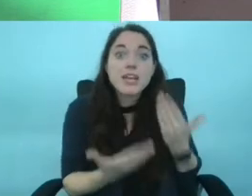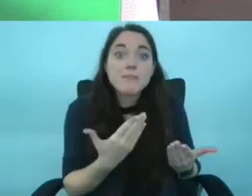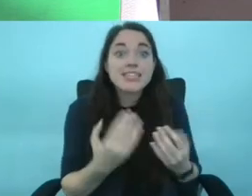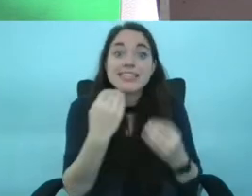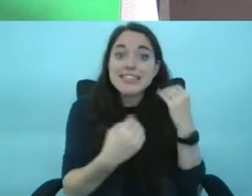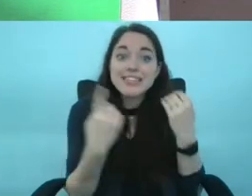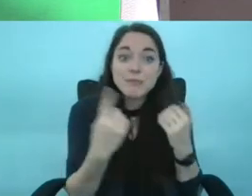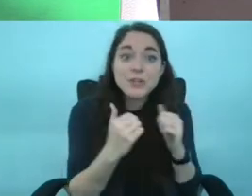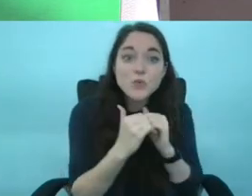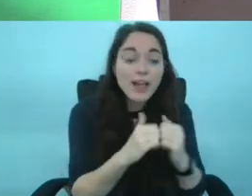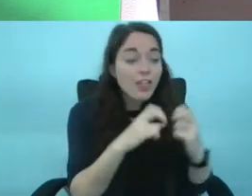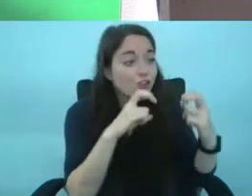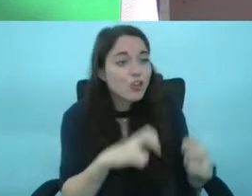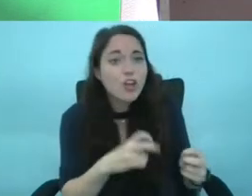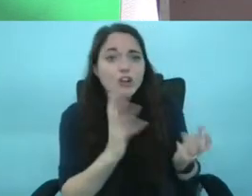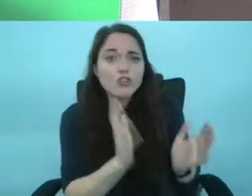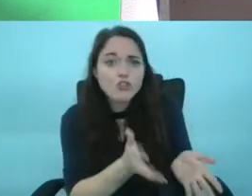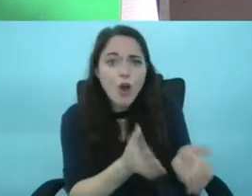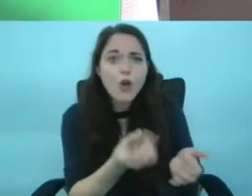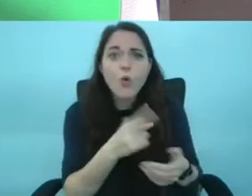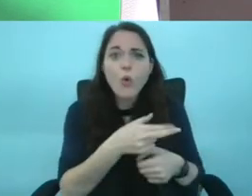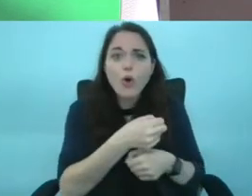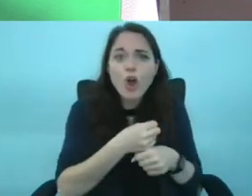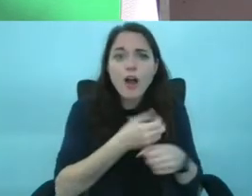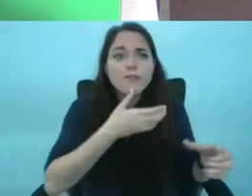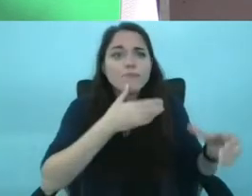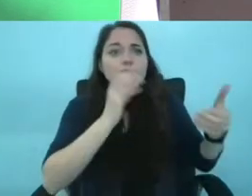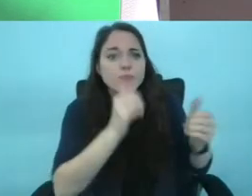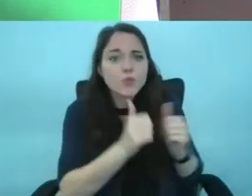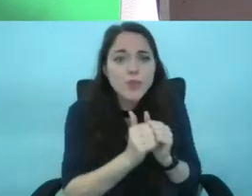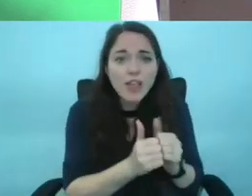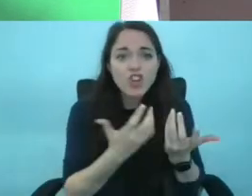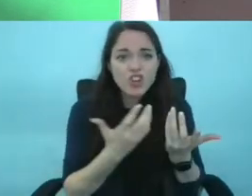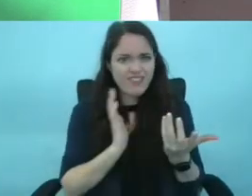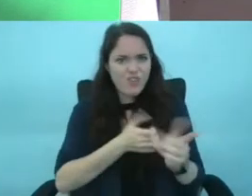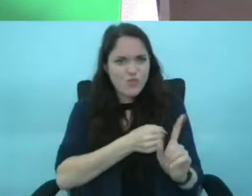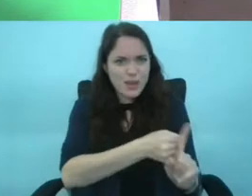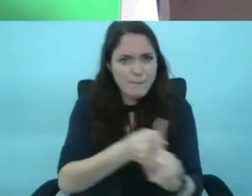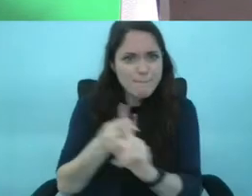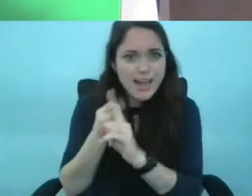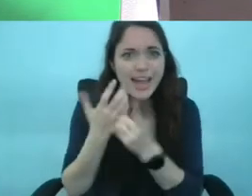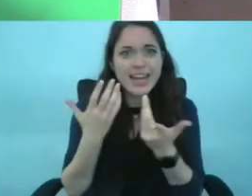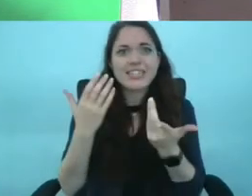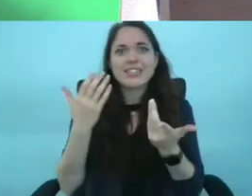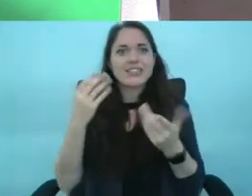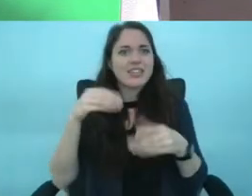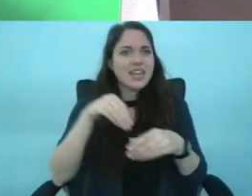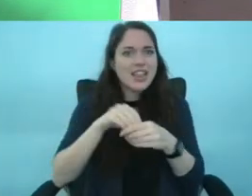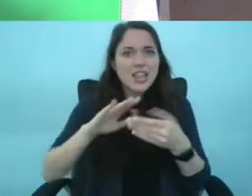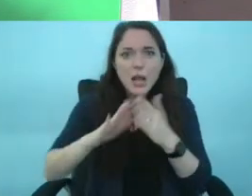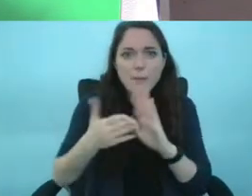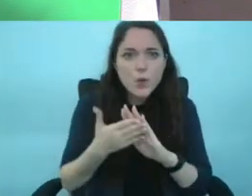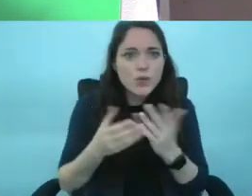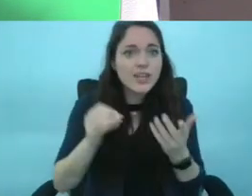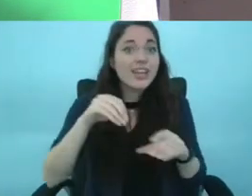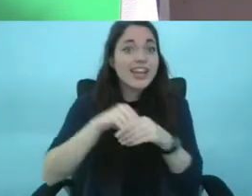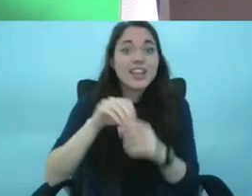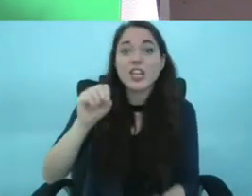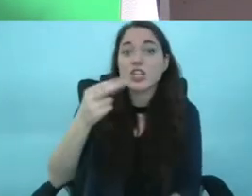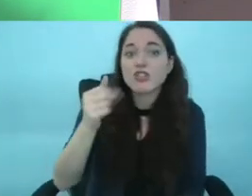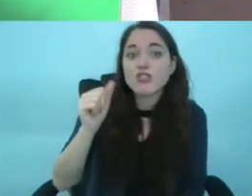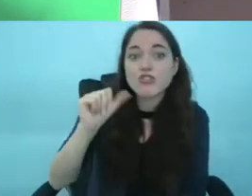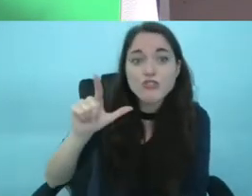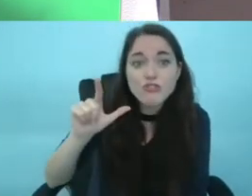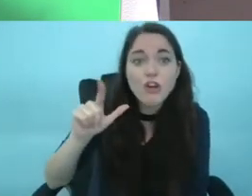What is the impact of our faith on the community around us, in the Shaw neighborhood and wherever you live? Our impact